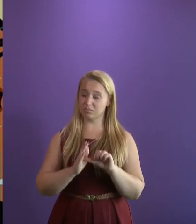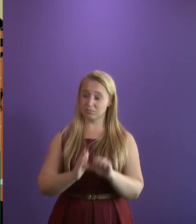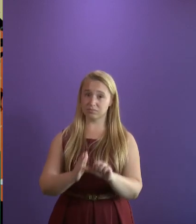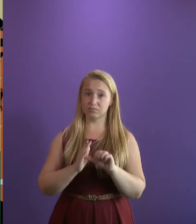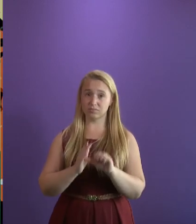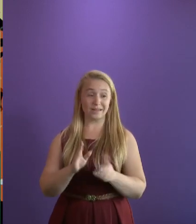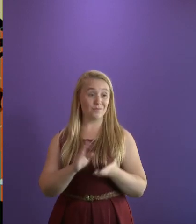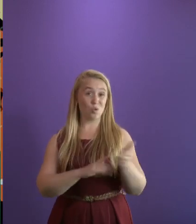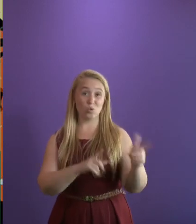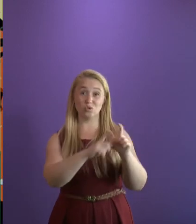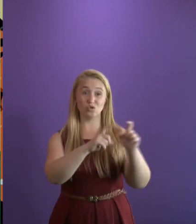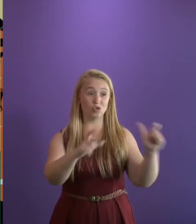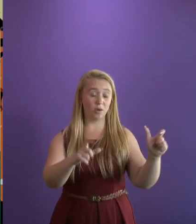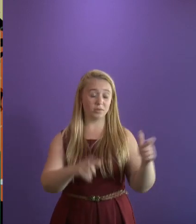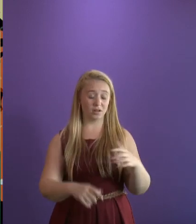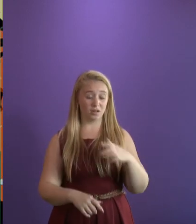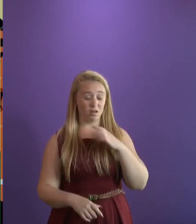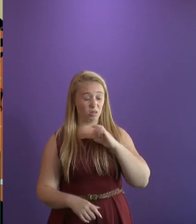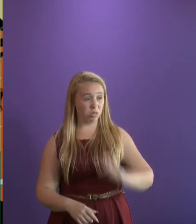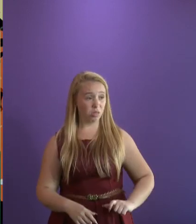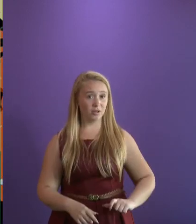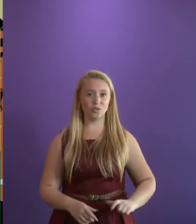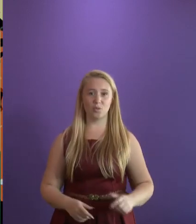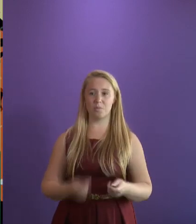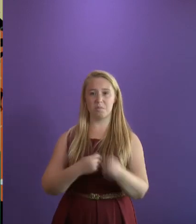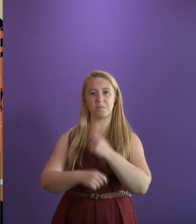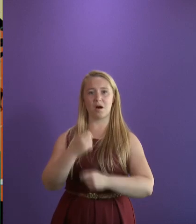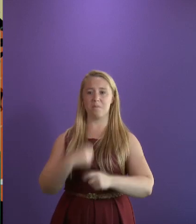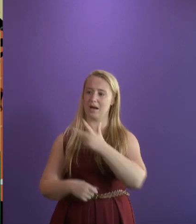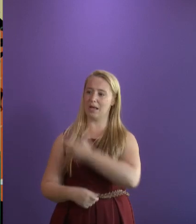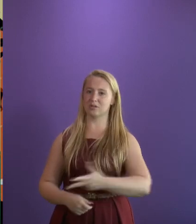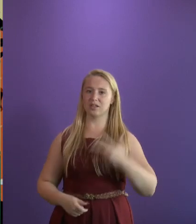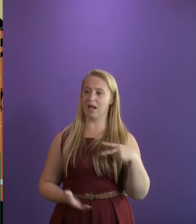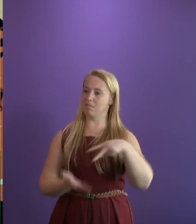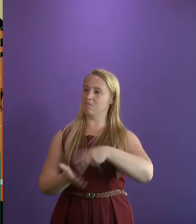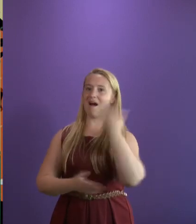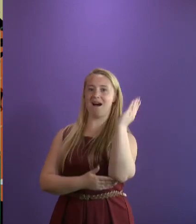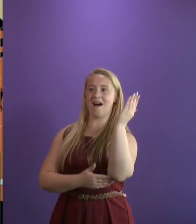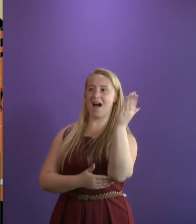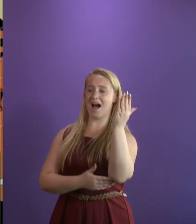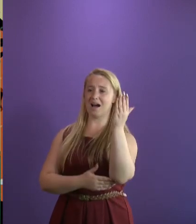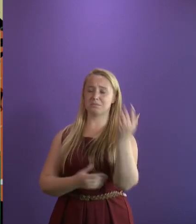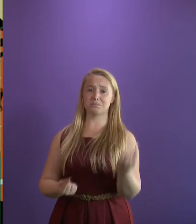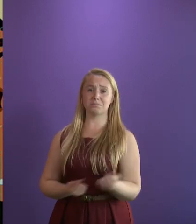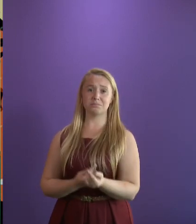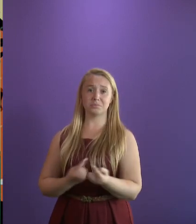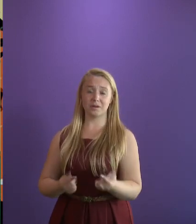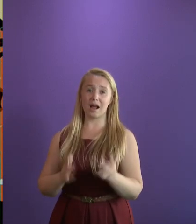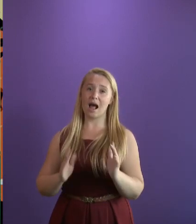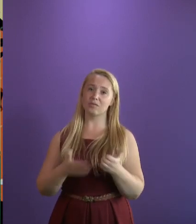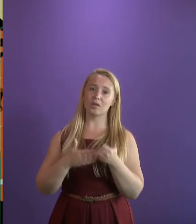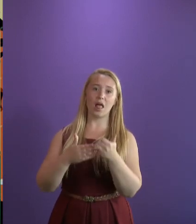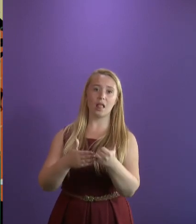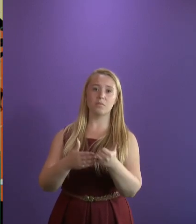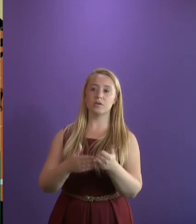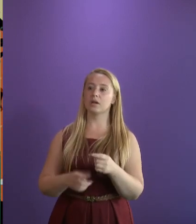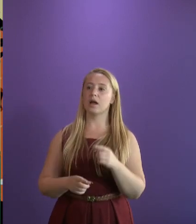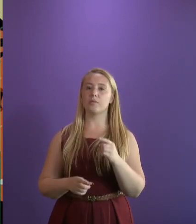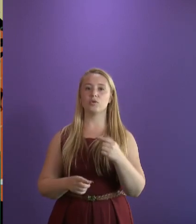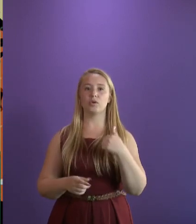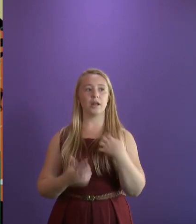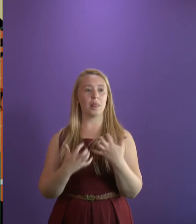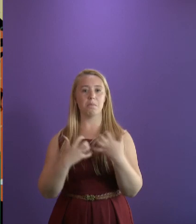the shops, never mind to stand for political office. So they have to be tackled. And when you put yourself out in the public domain,